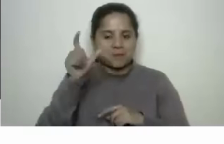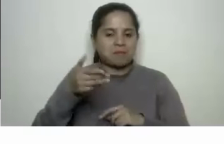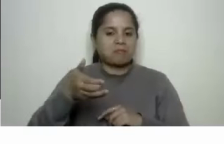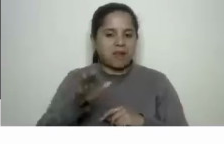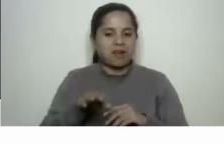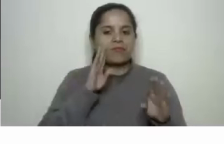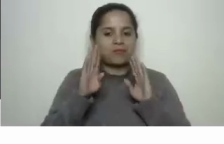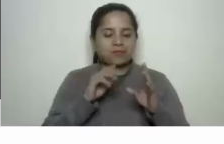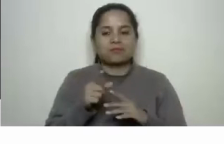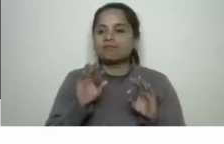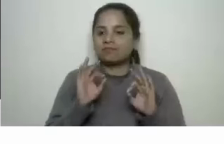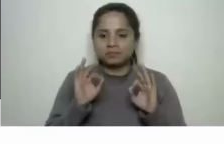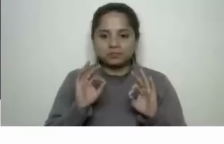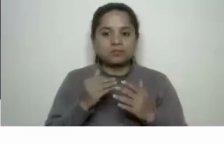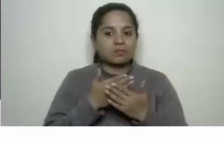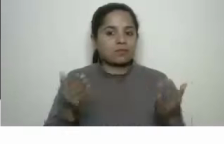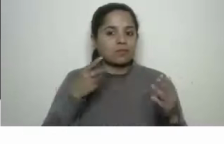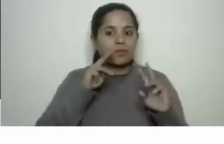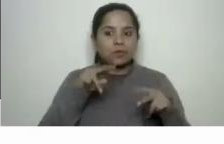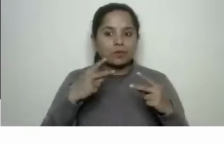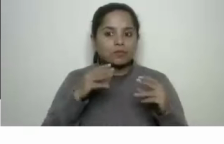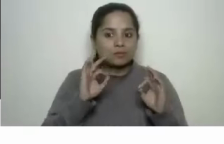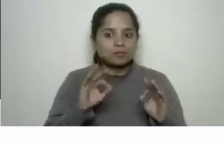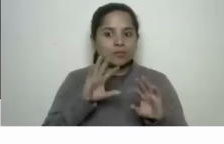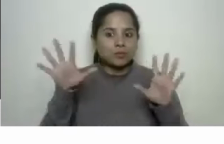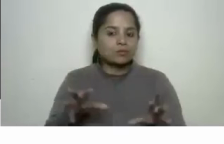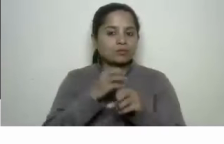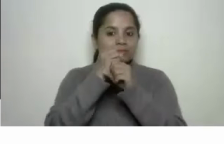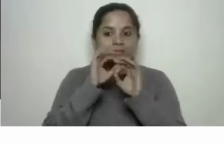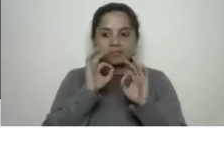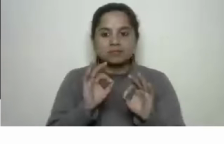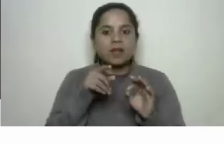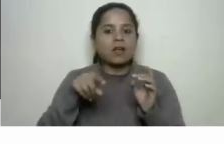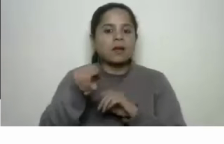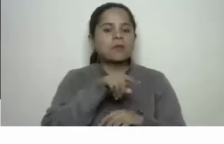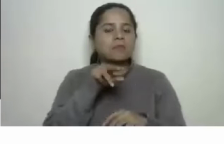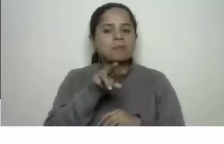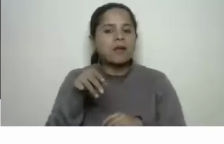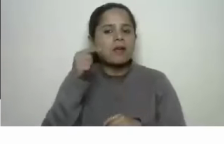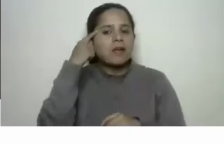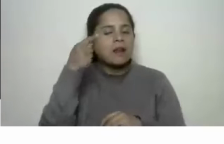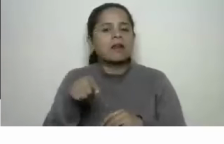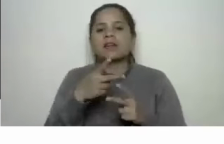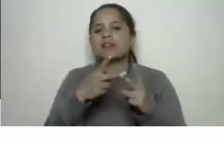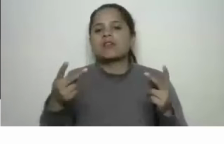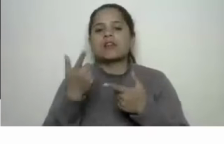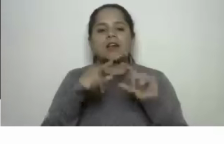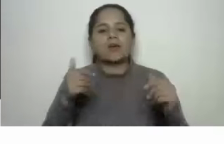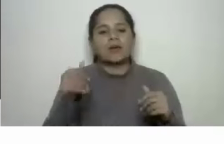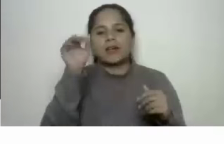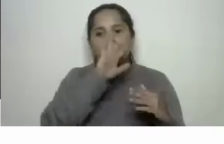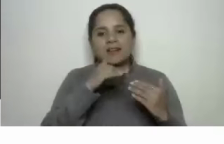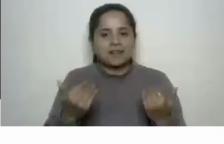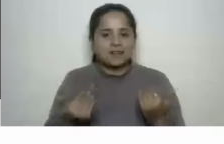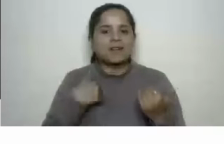lovely. So, I mean, all these responses here are a conclusive evidence of what literature says about multilingualism in India. I mean, we are going